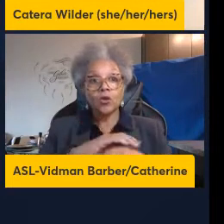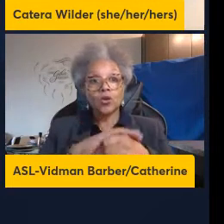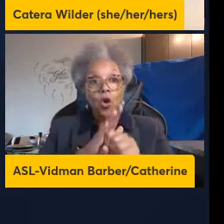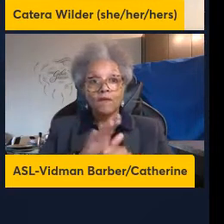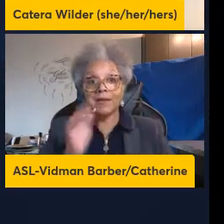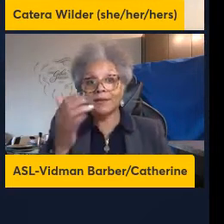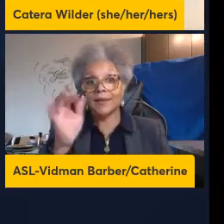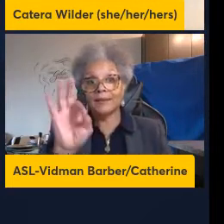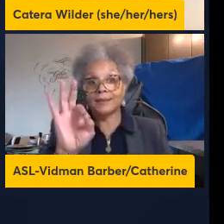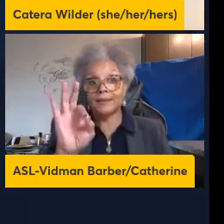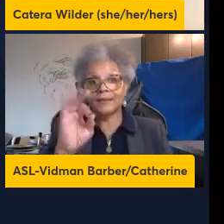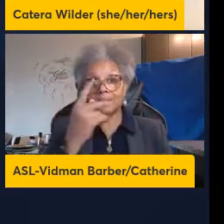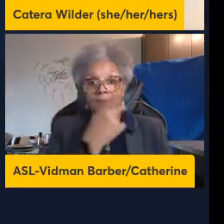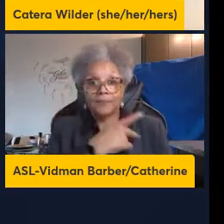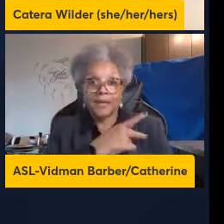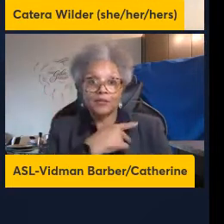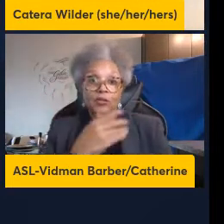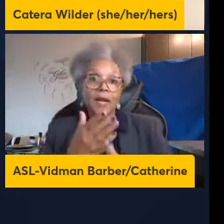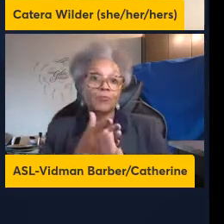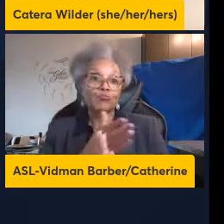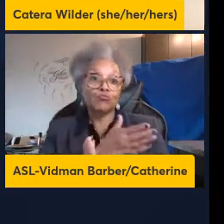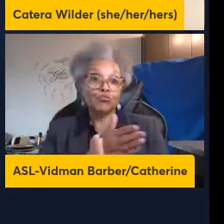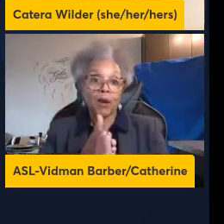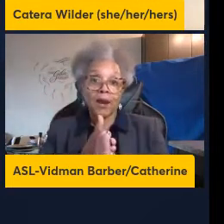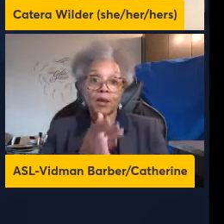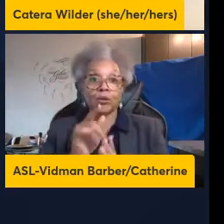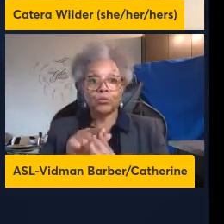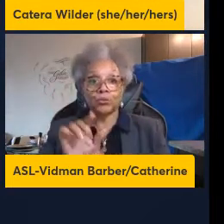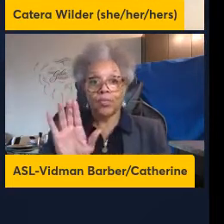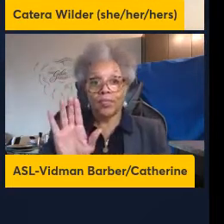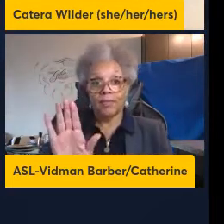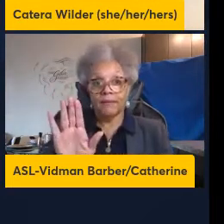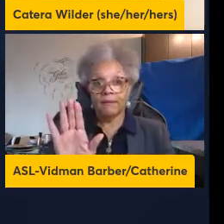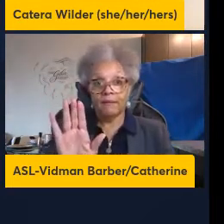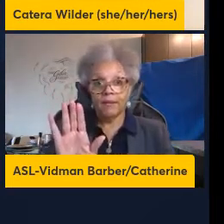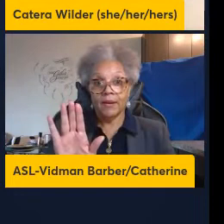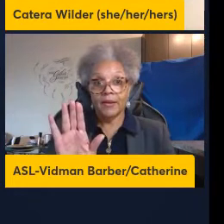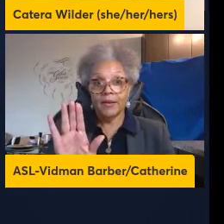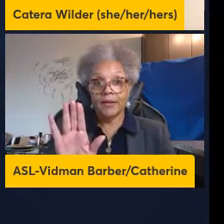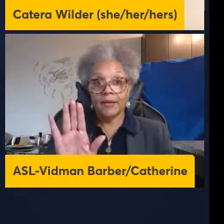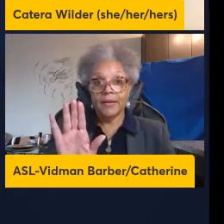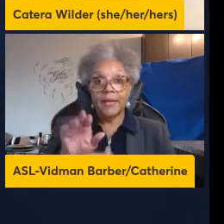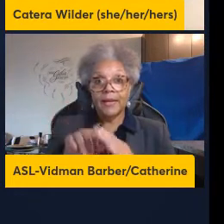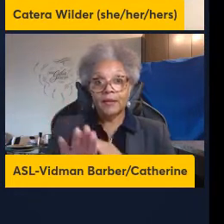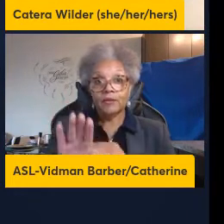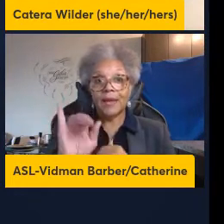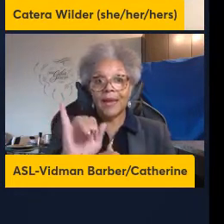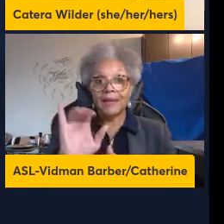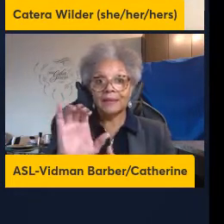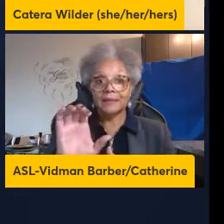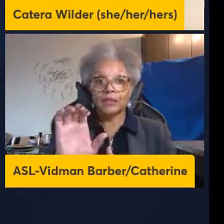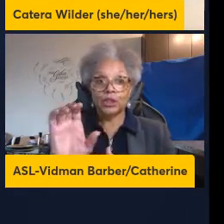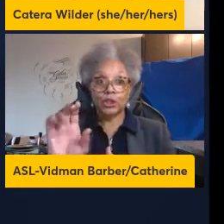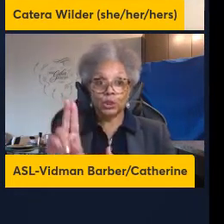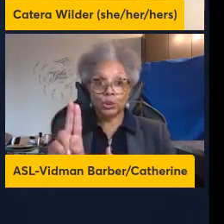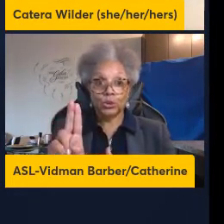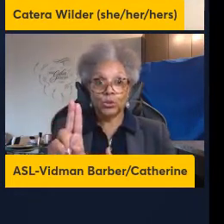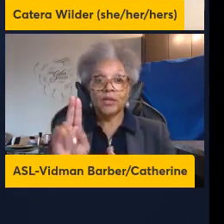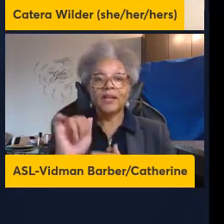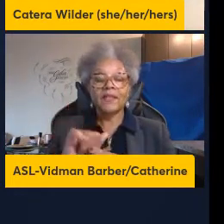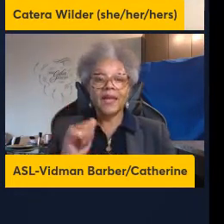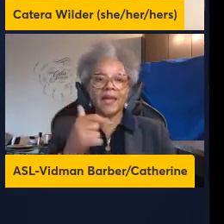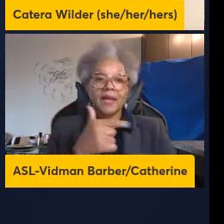COVID-19 patients, and prior to their entry into the ICU, they had serum that